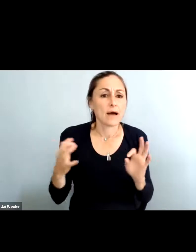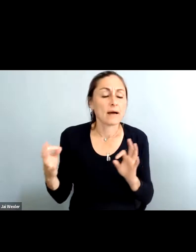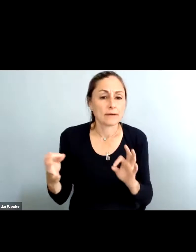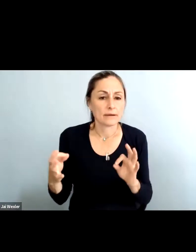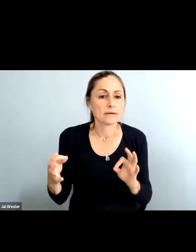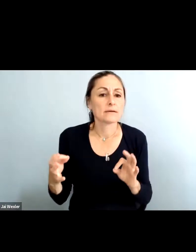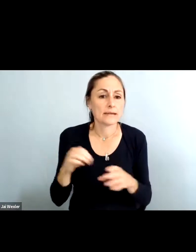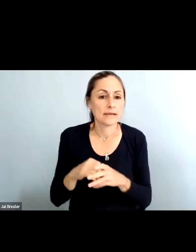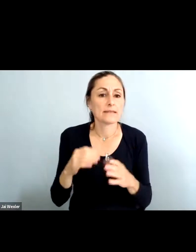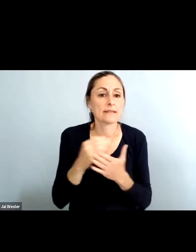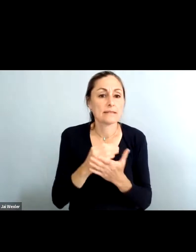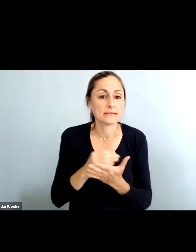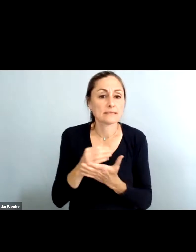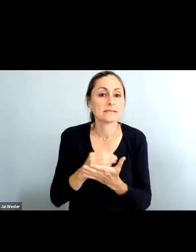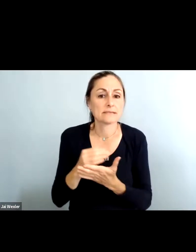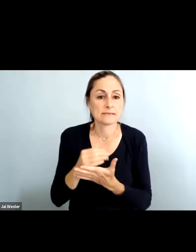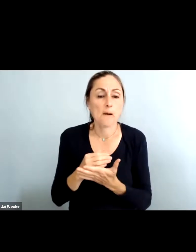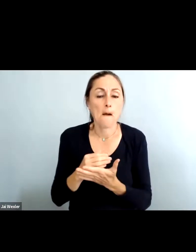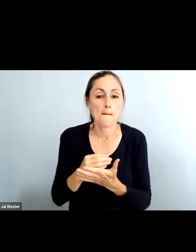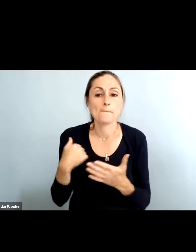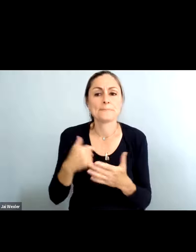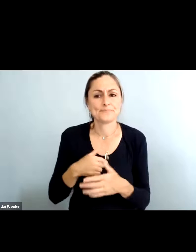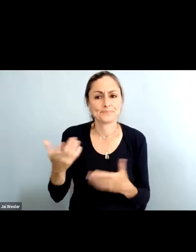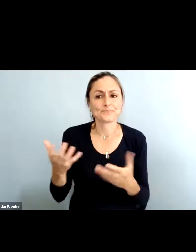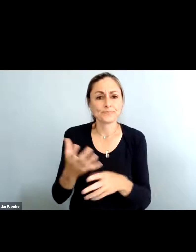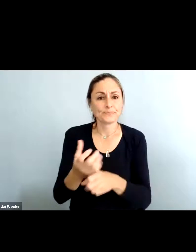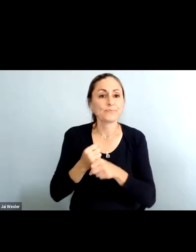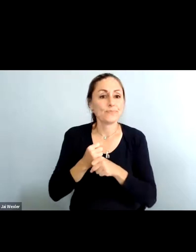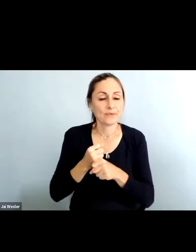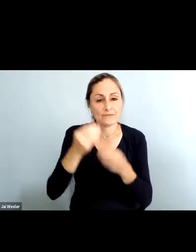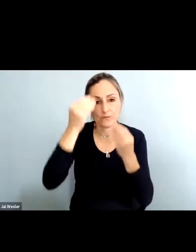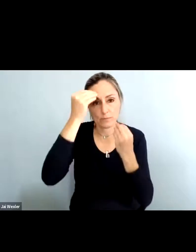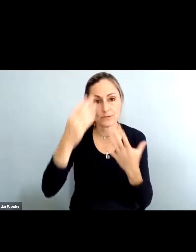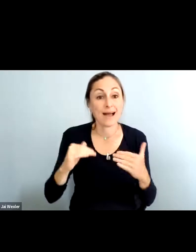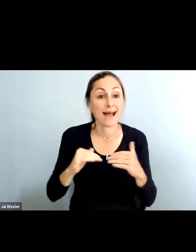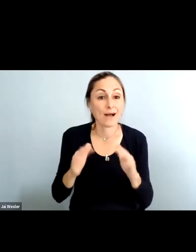the lessons so that we gain information about how